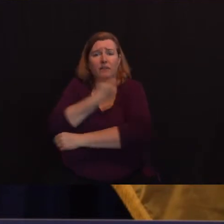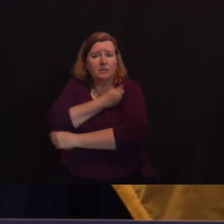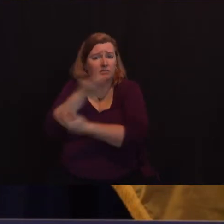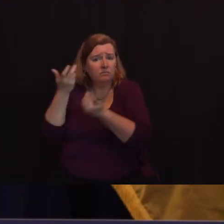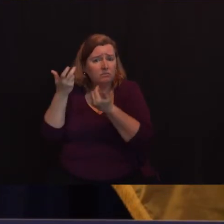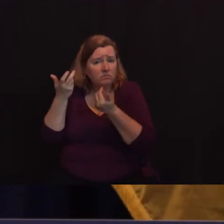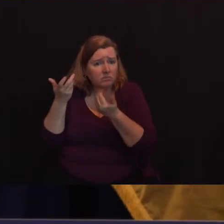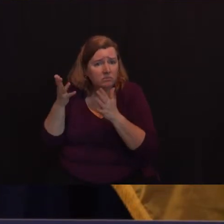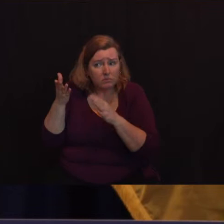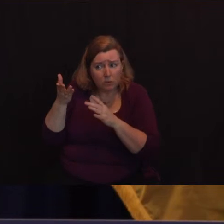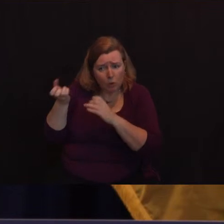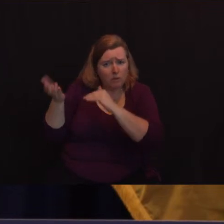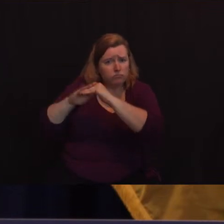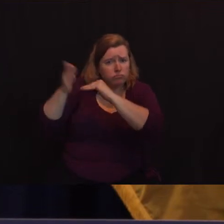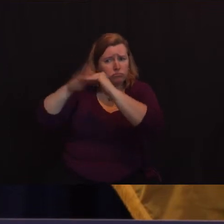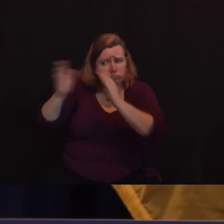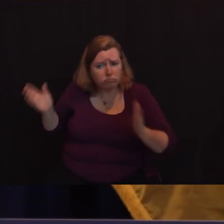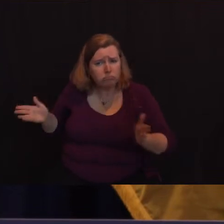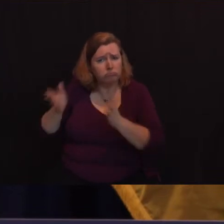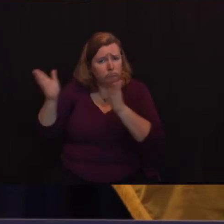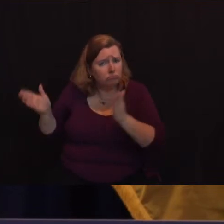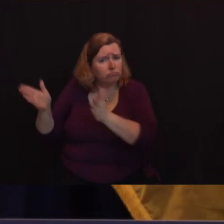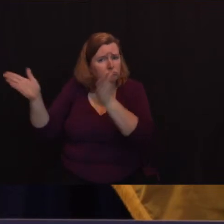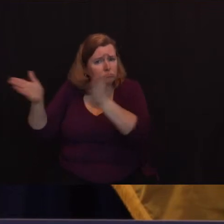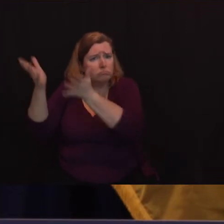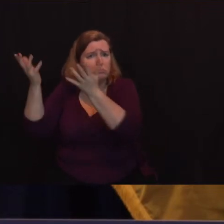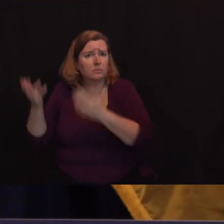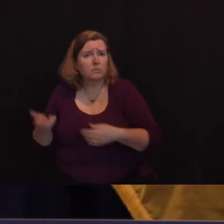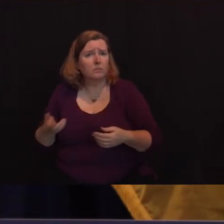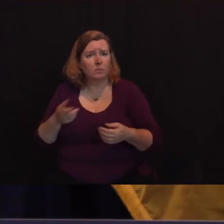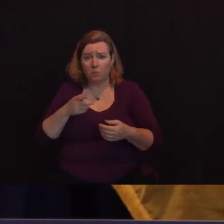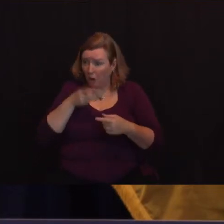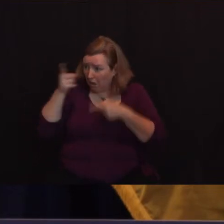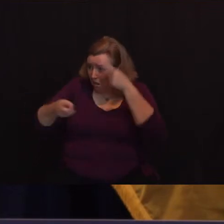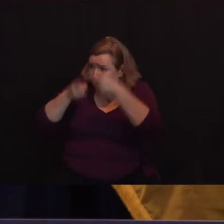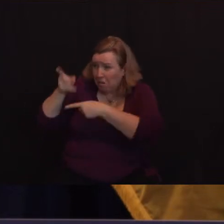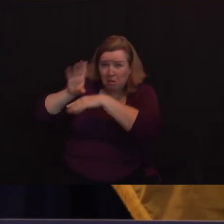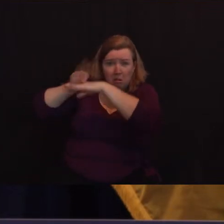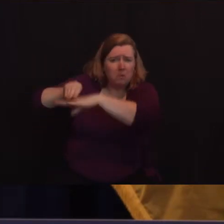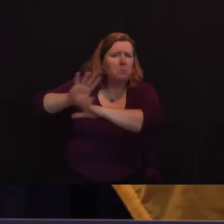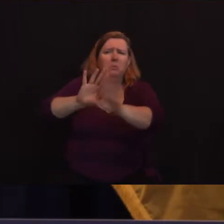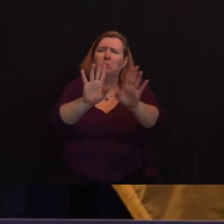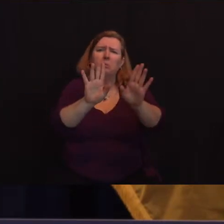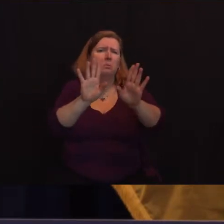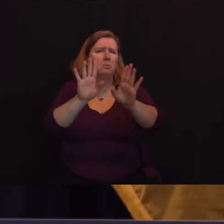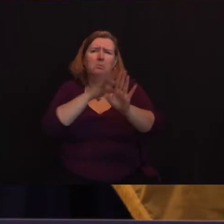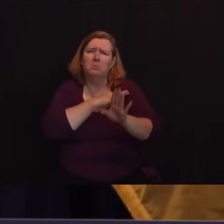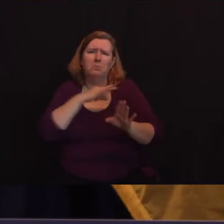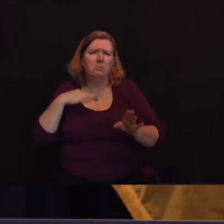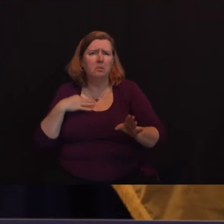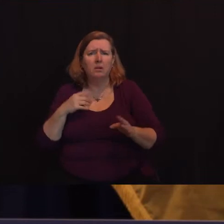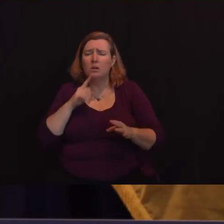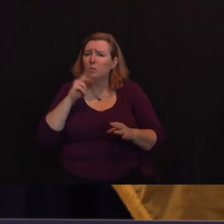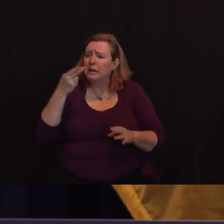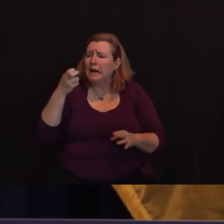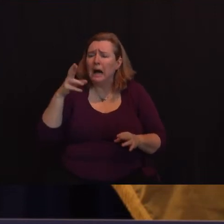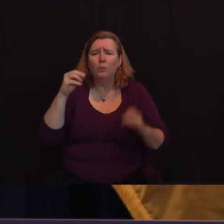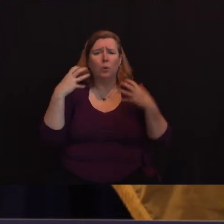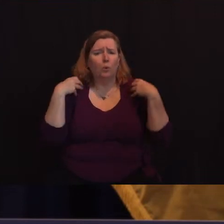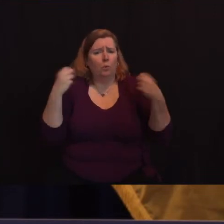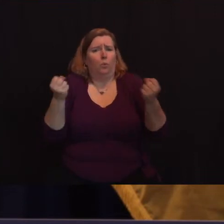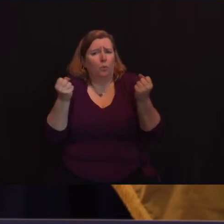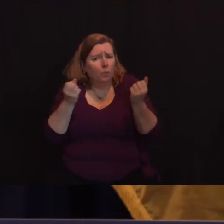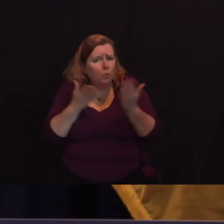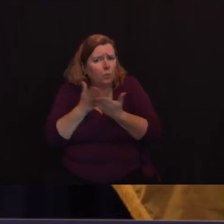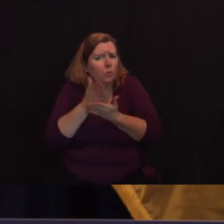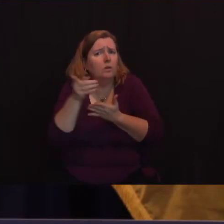the right levels? And by the way, the staff, I don't want to be vilifying the staff. The staff in these places have done heroic Lord's work, but the fact of the matter